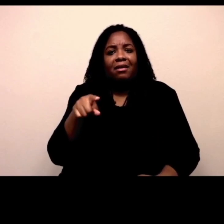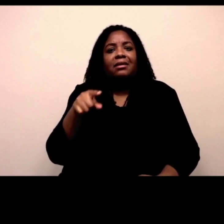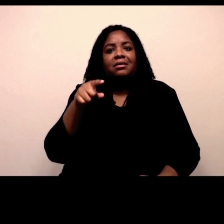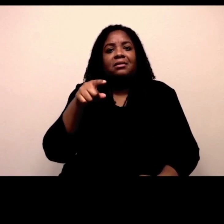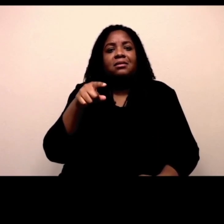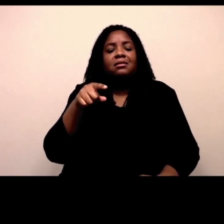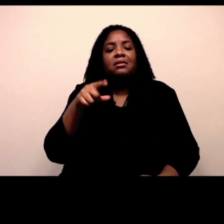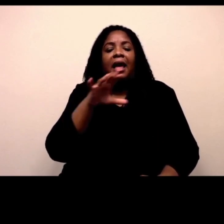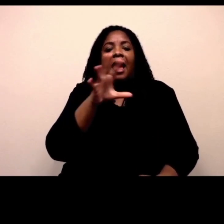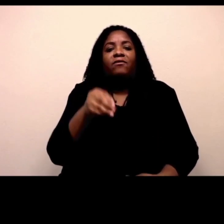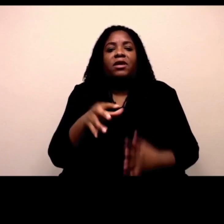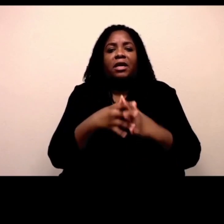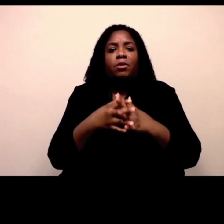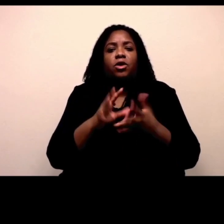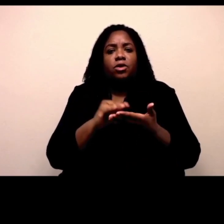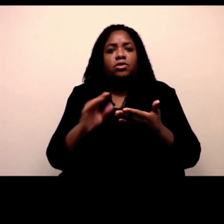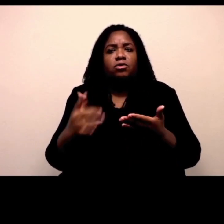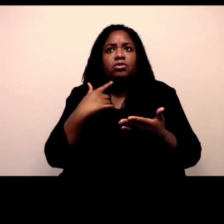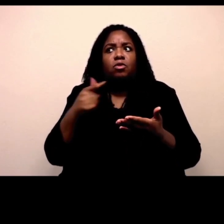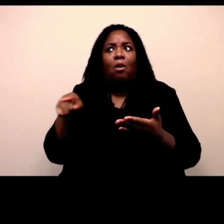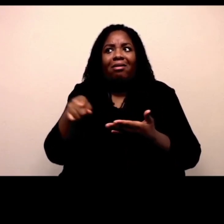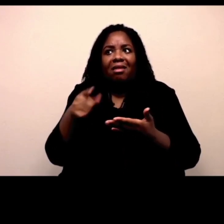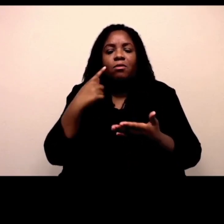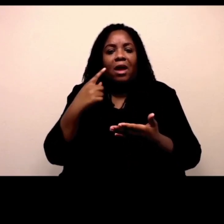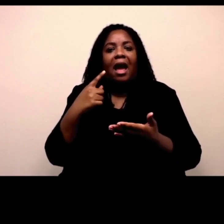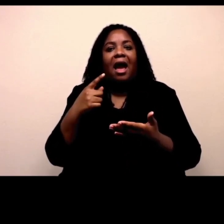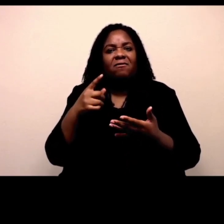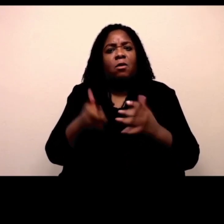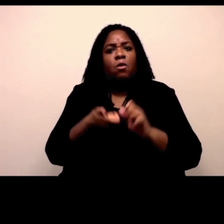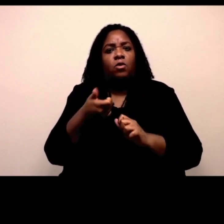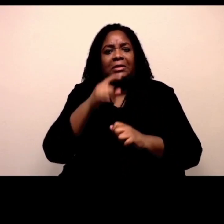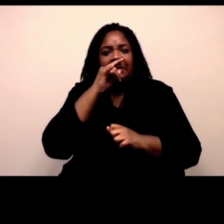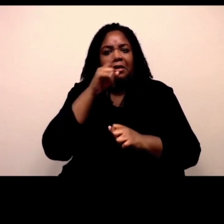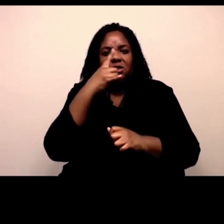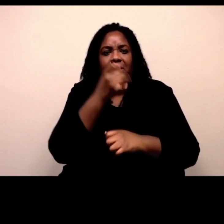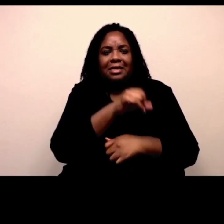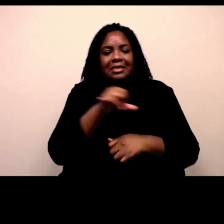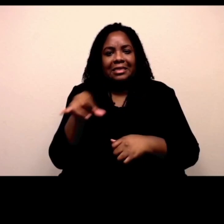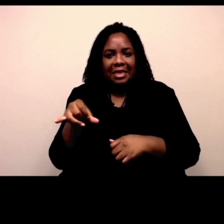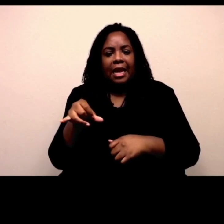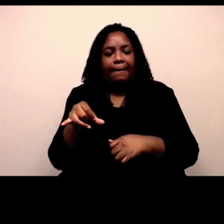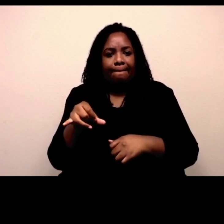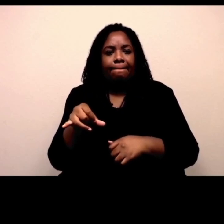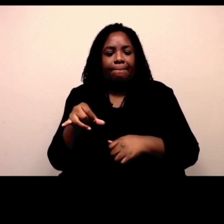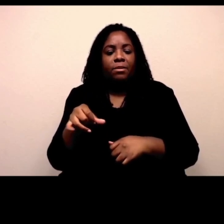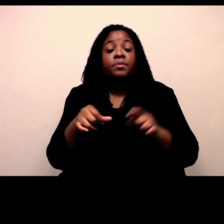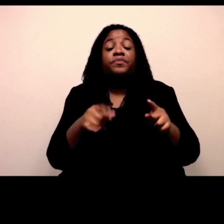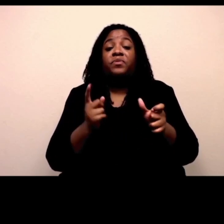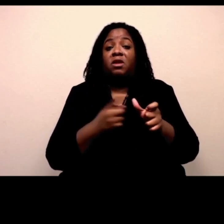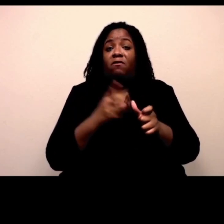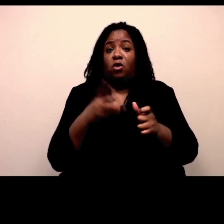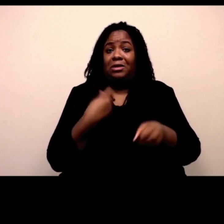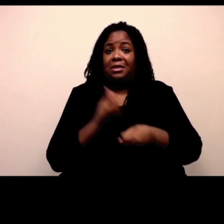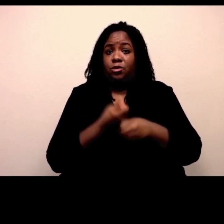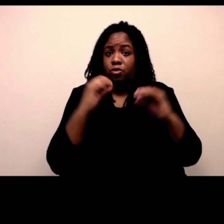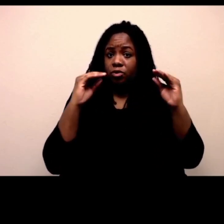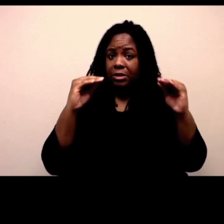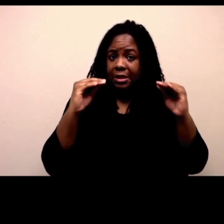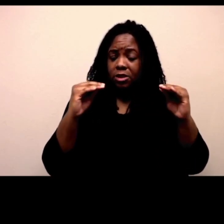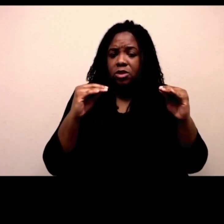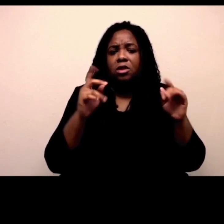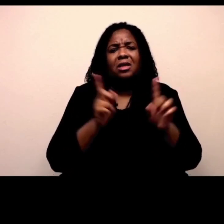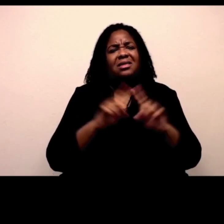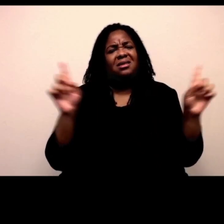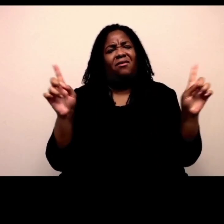experience being in a school with majority of folks that look like them. So it was my first 6 years. So very different from kind of